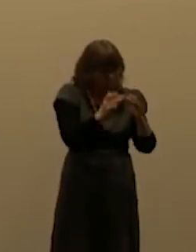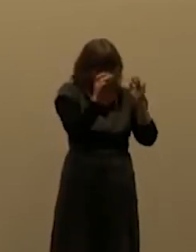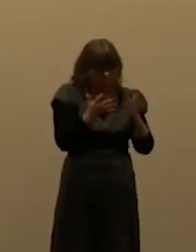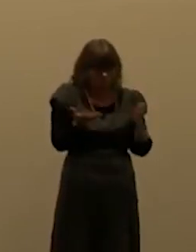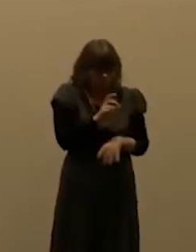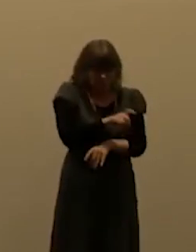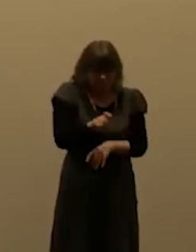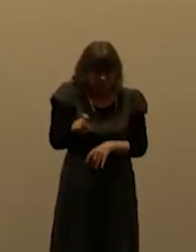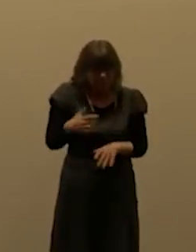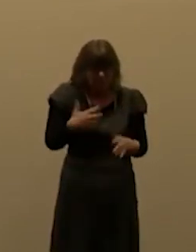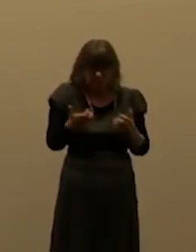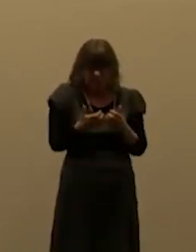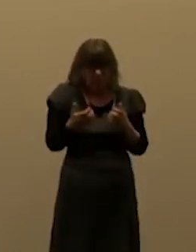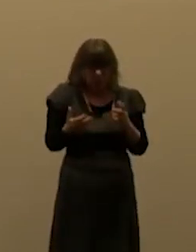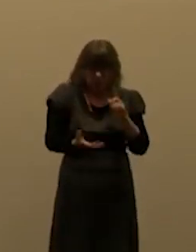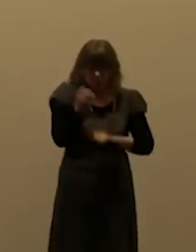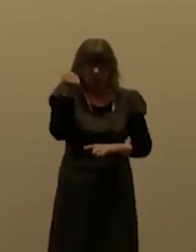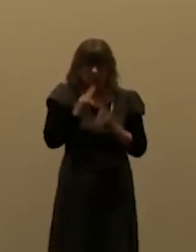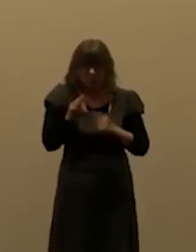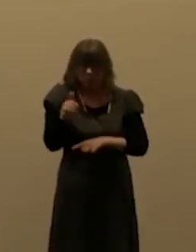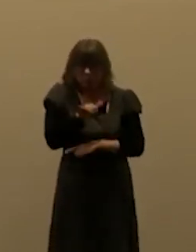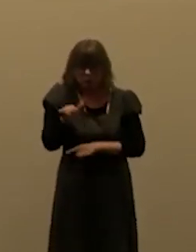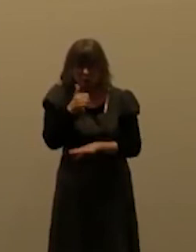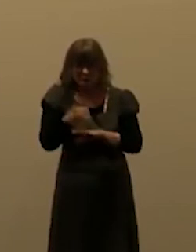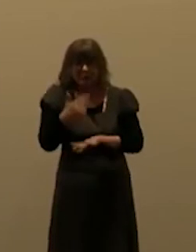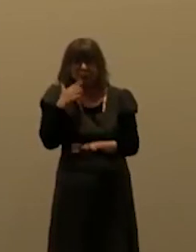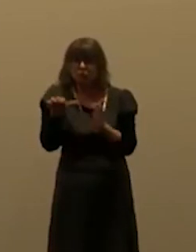click, and, you know, how I've got to find it, and what should that setting be. So